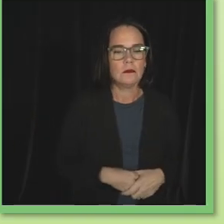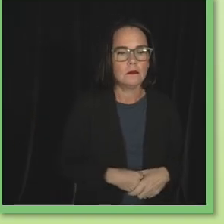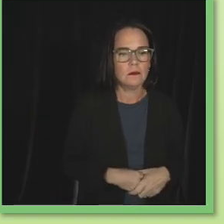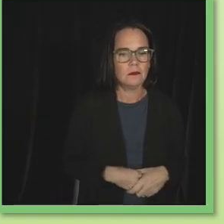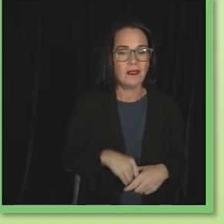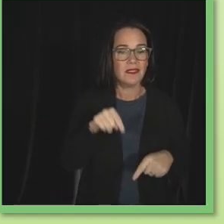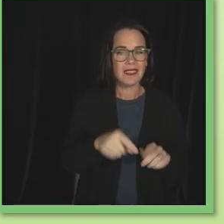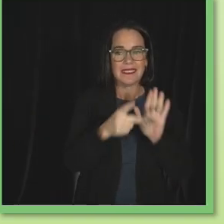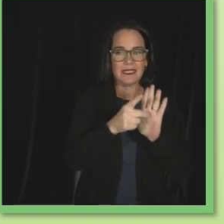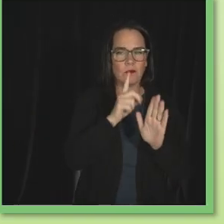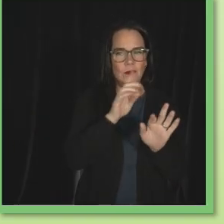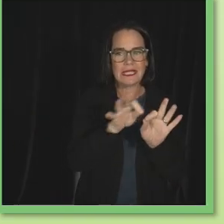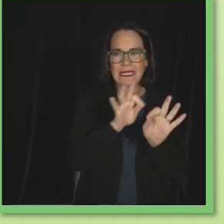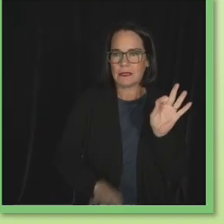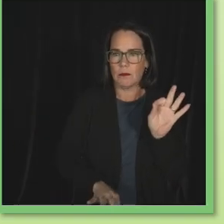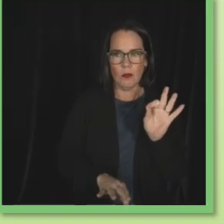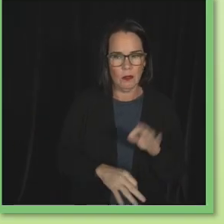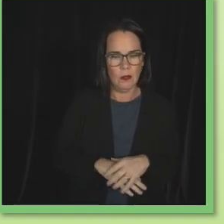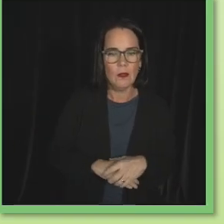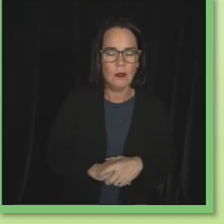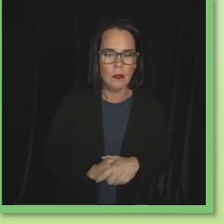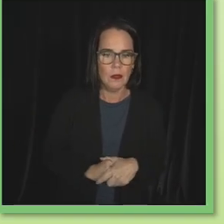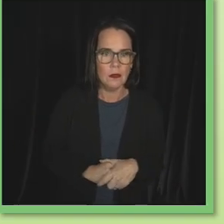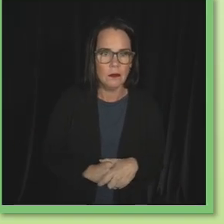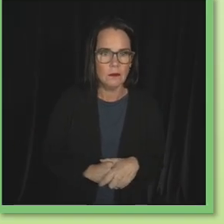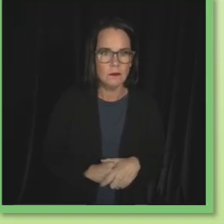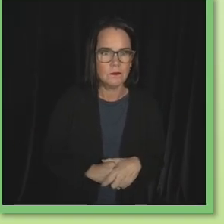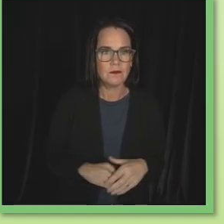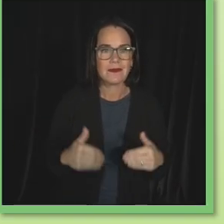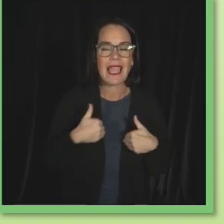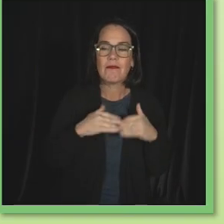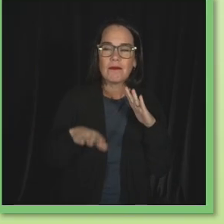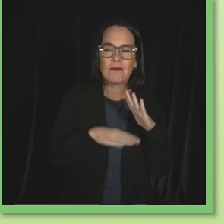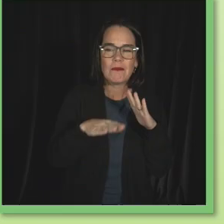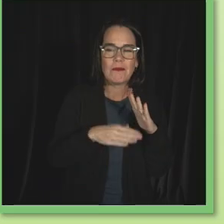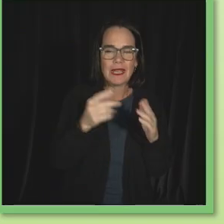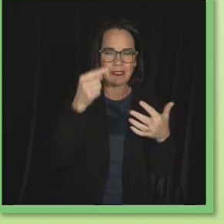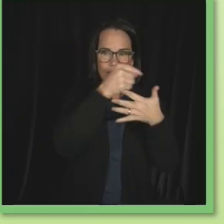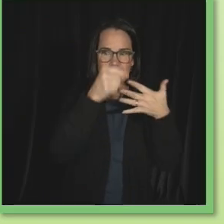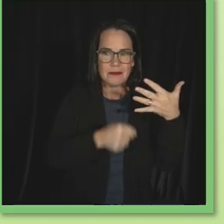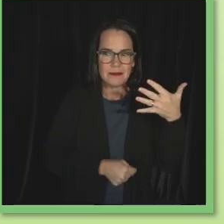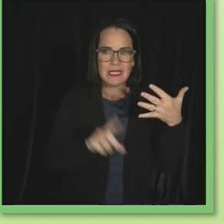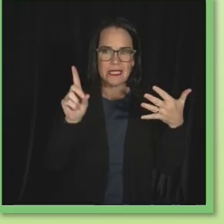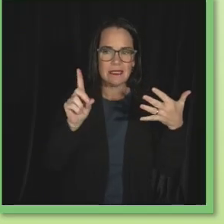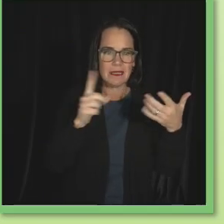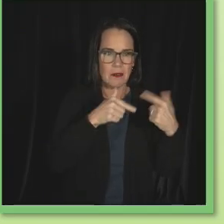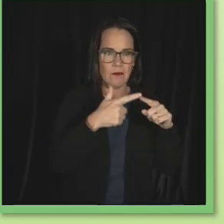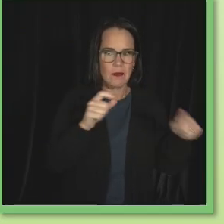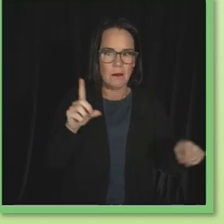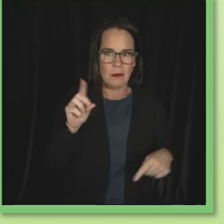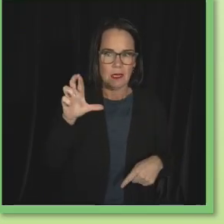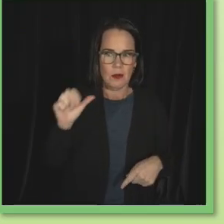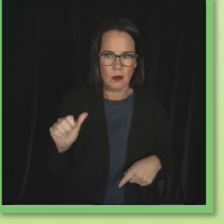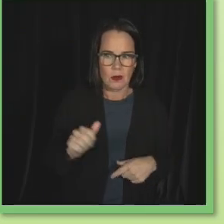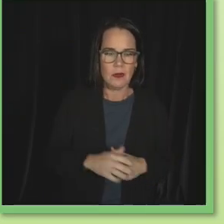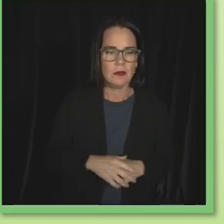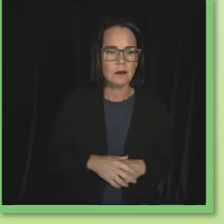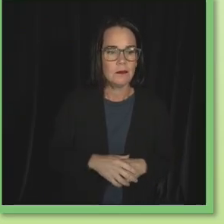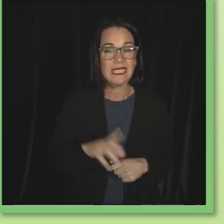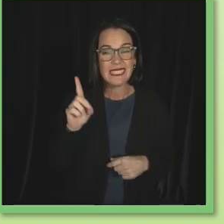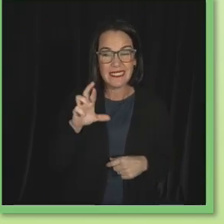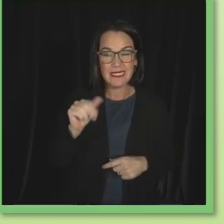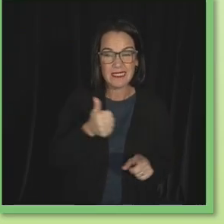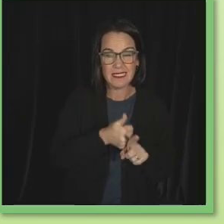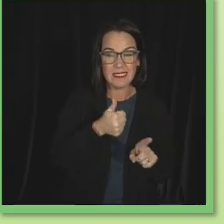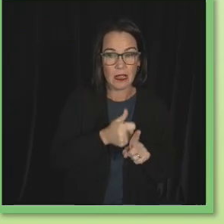very simple demo with the basic features that DRA provide. But DRA, in reality,